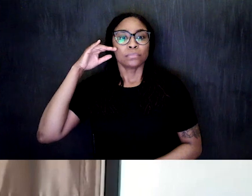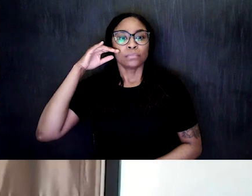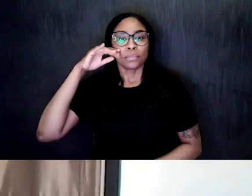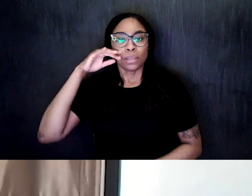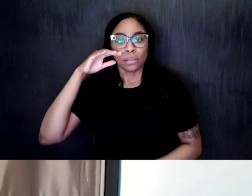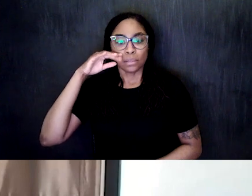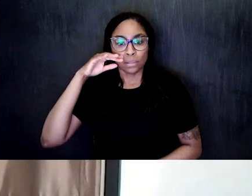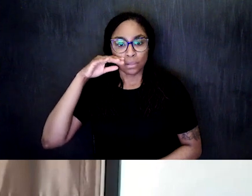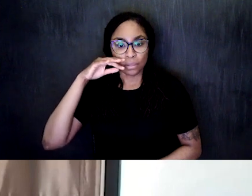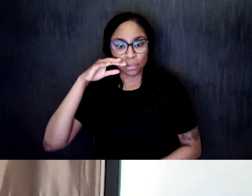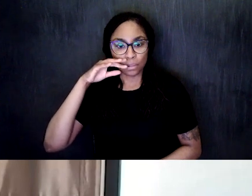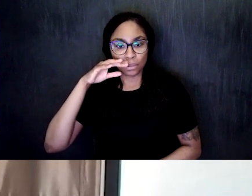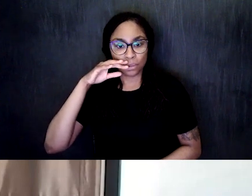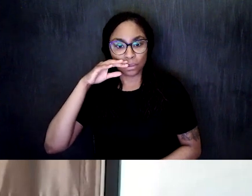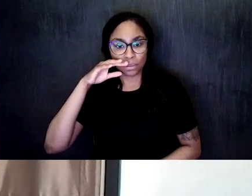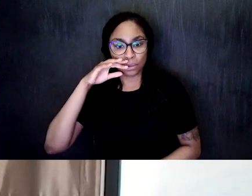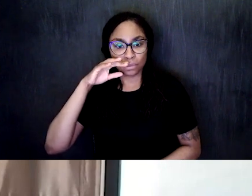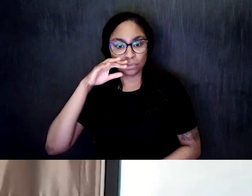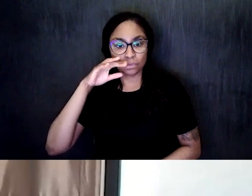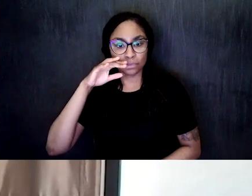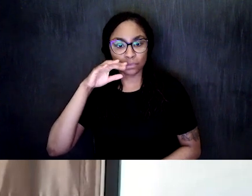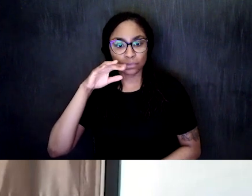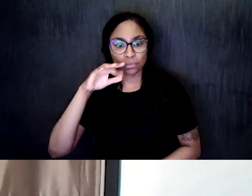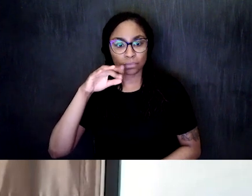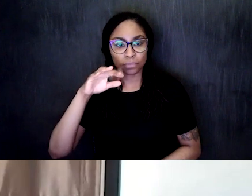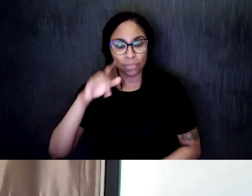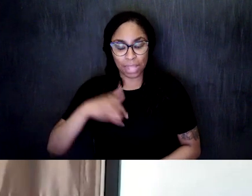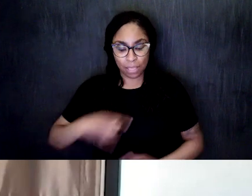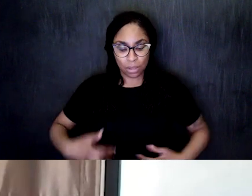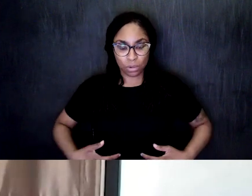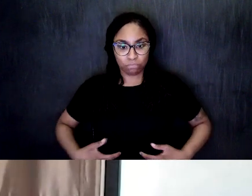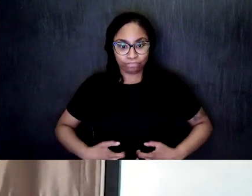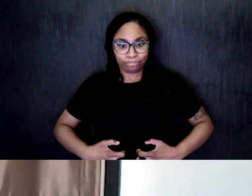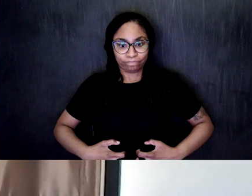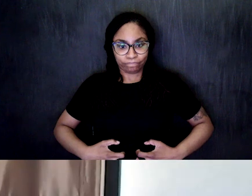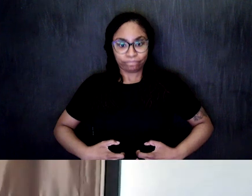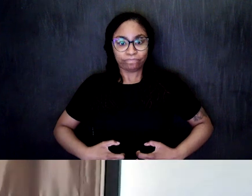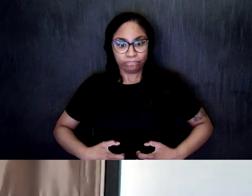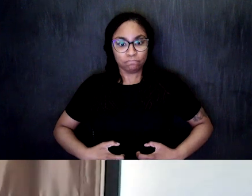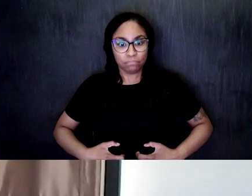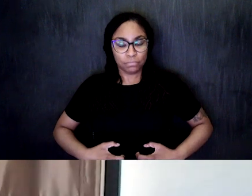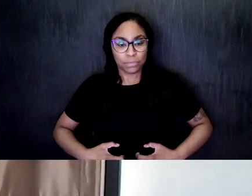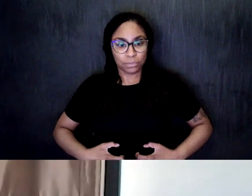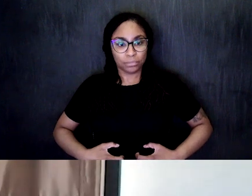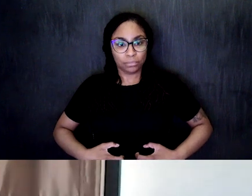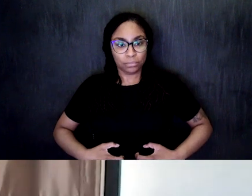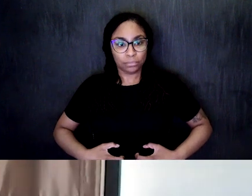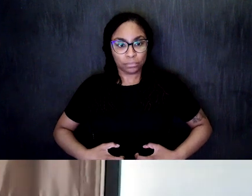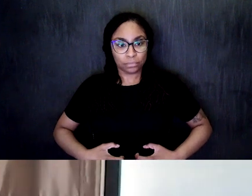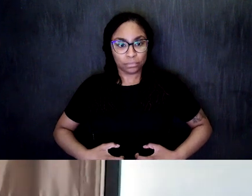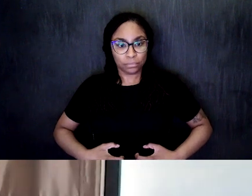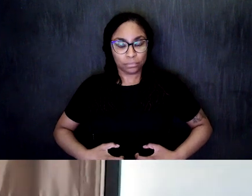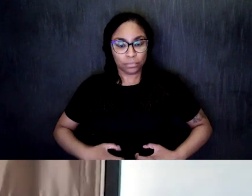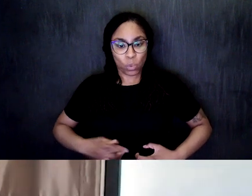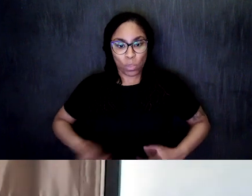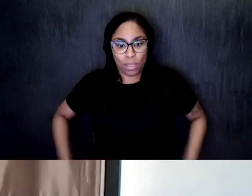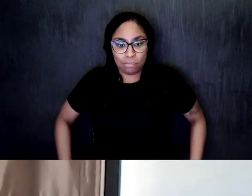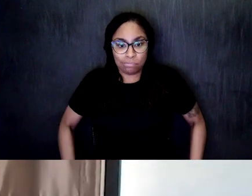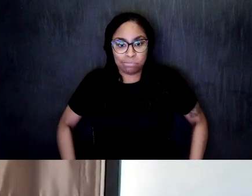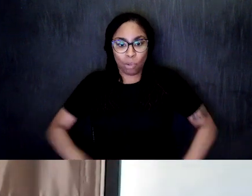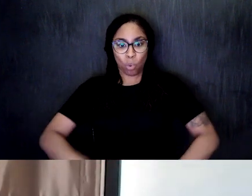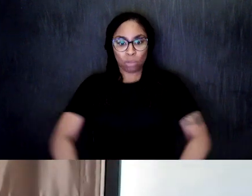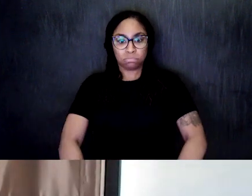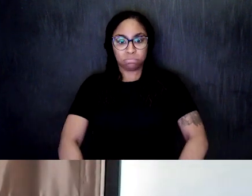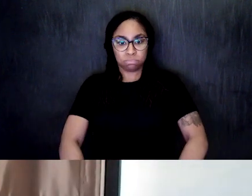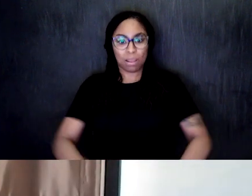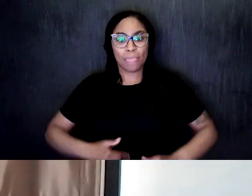coming out through the nostrils. As we begin to exhale, we begin to tone through the lower abdominals. We pull or press with the hands in the